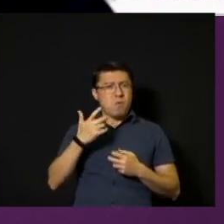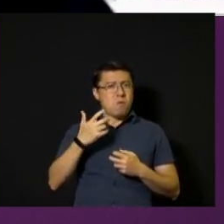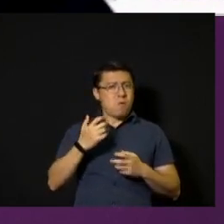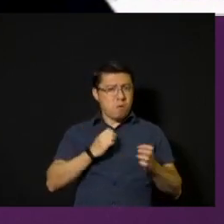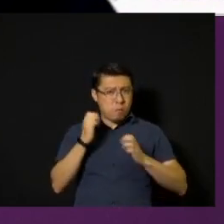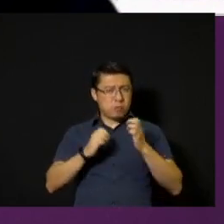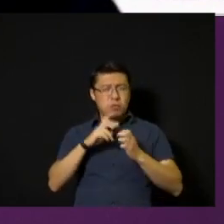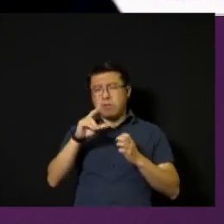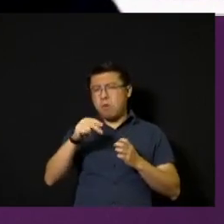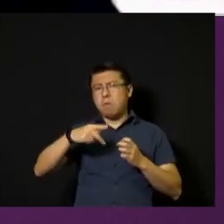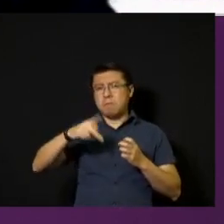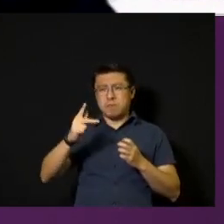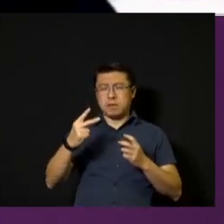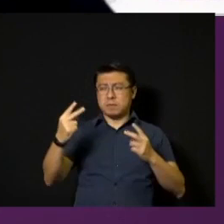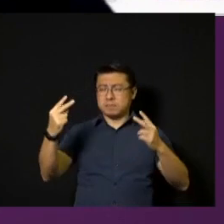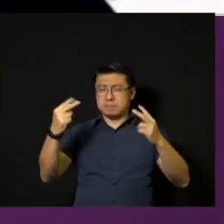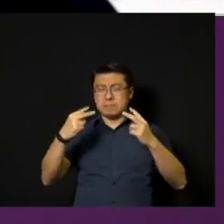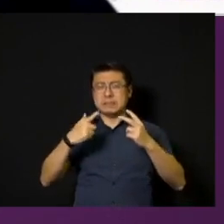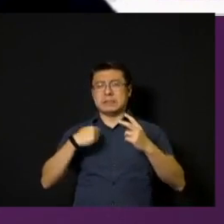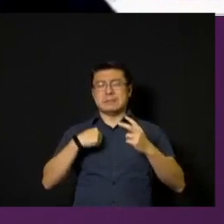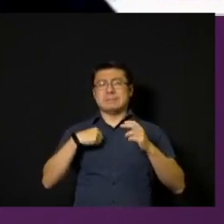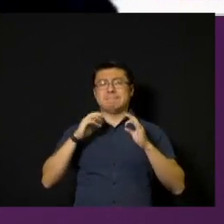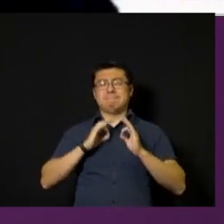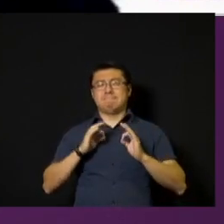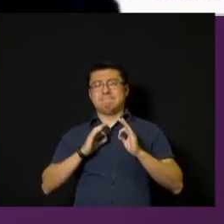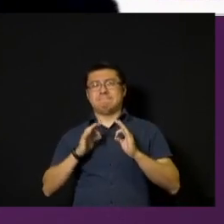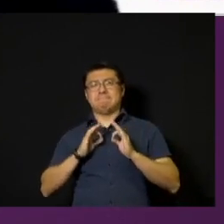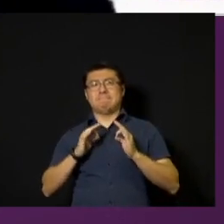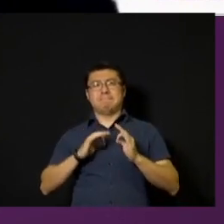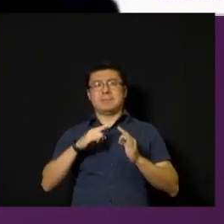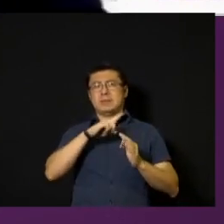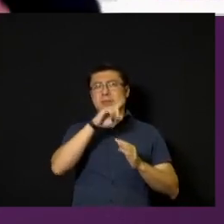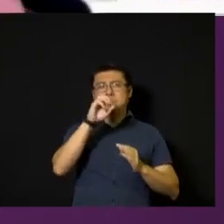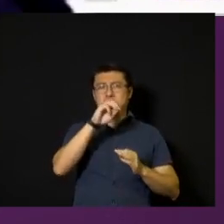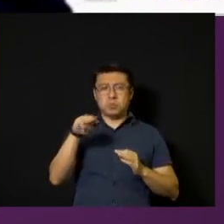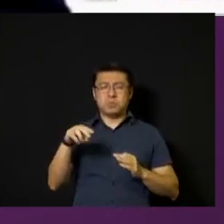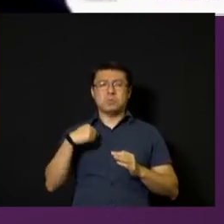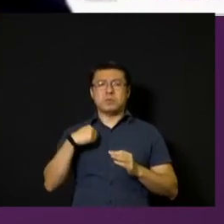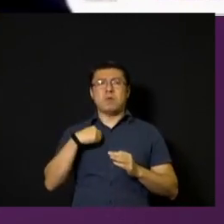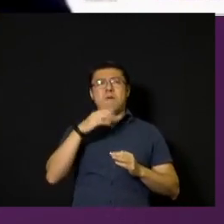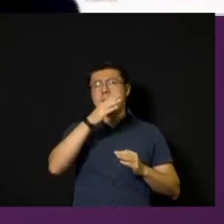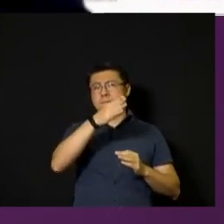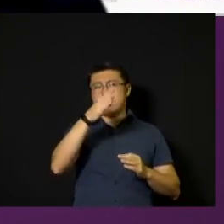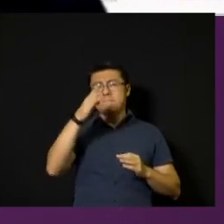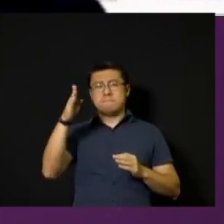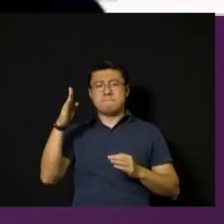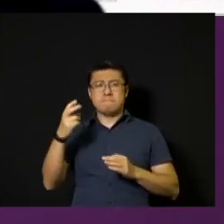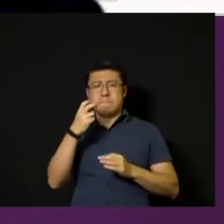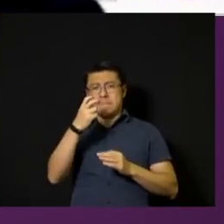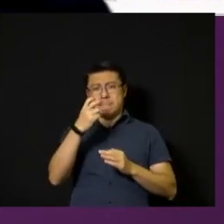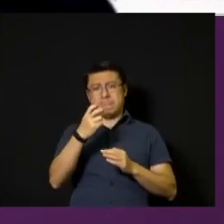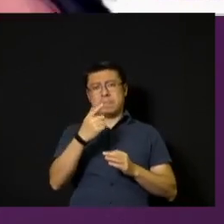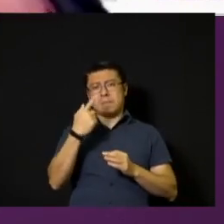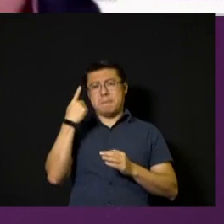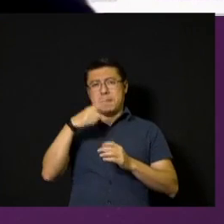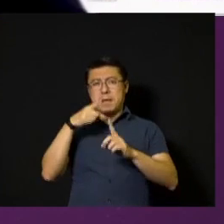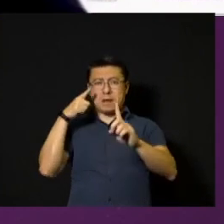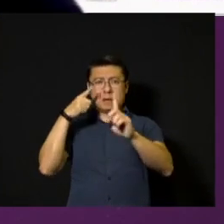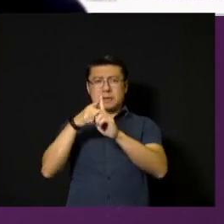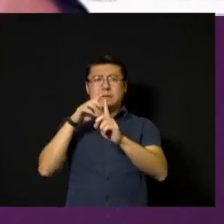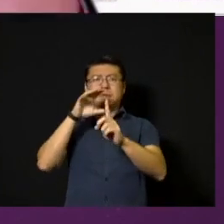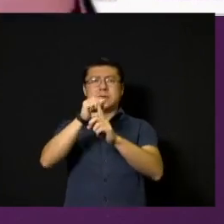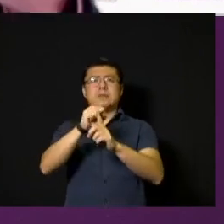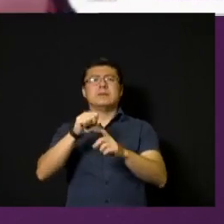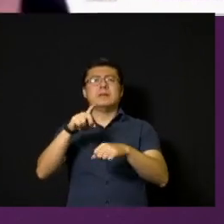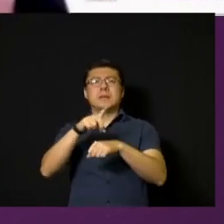people. I'm working with my appointment book. I make it work. My Zoom, my tours. That's the key of a